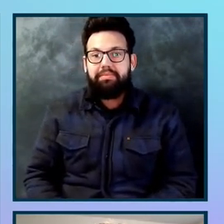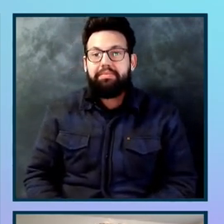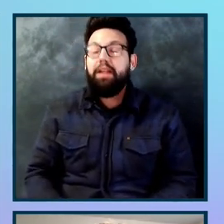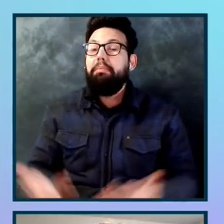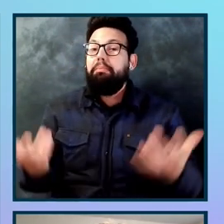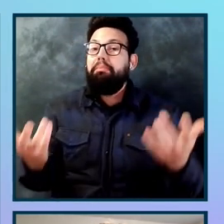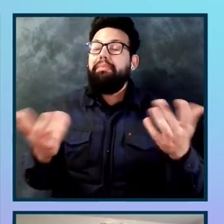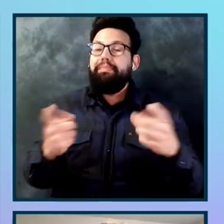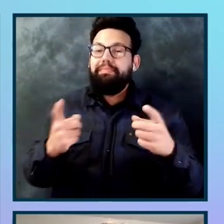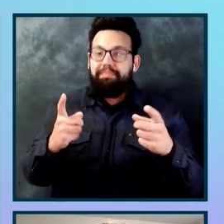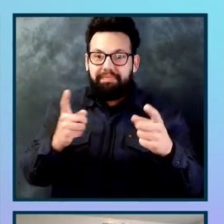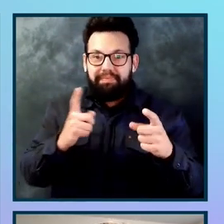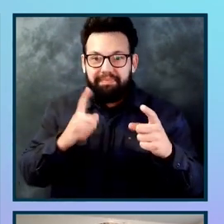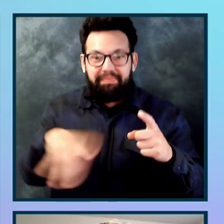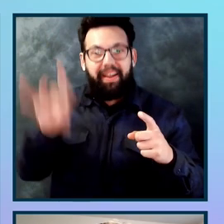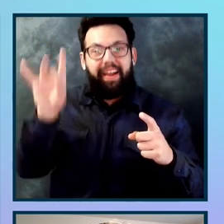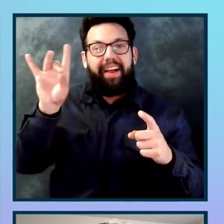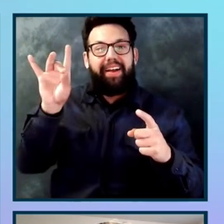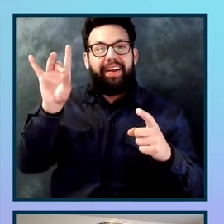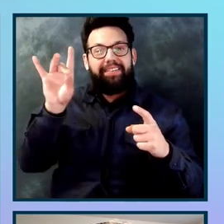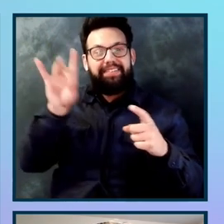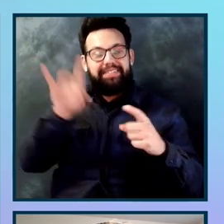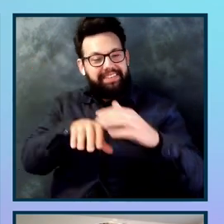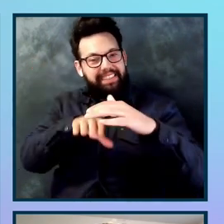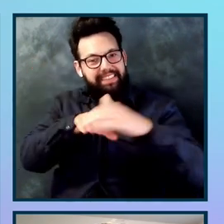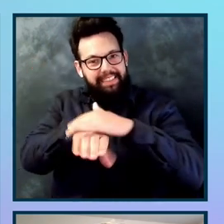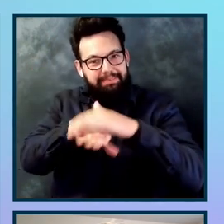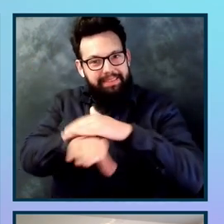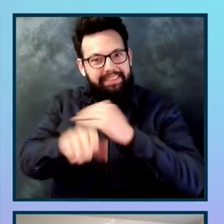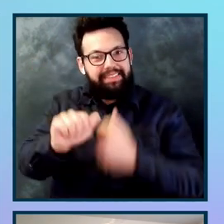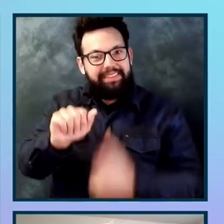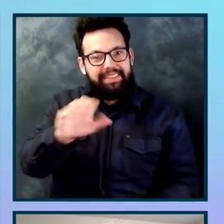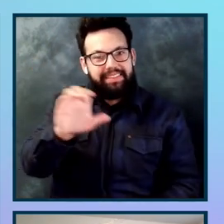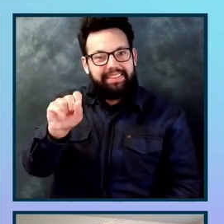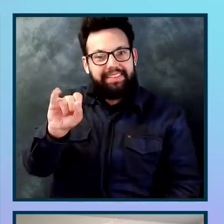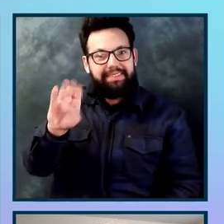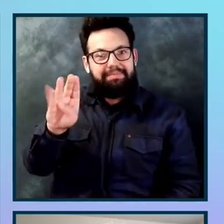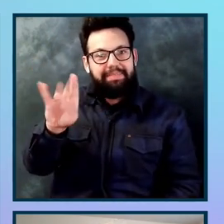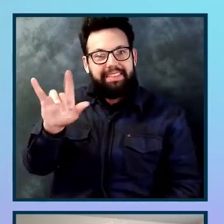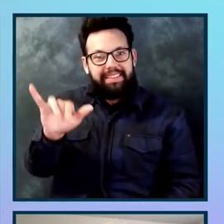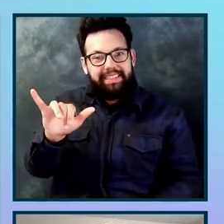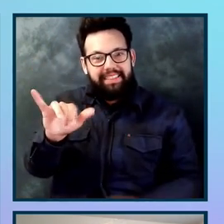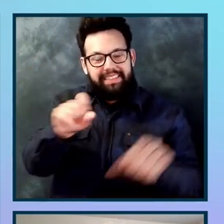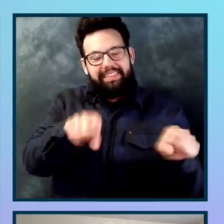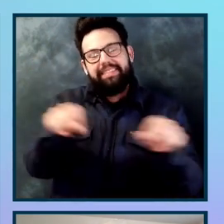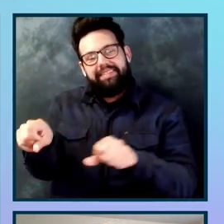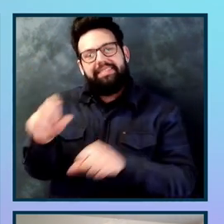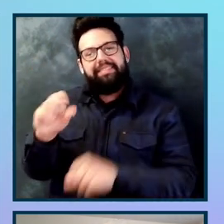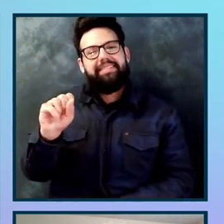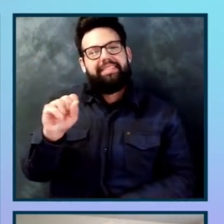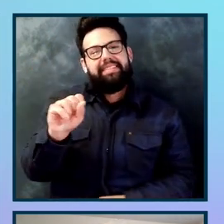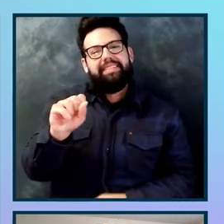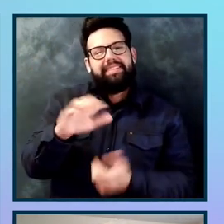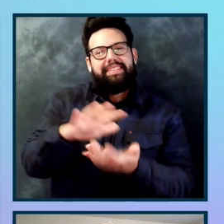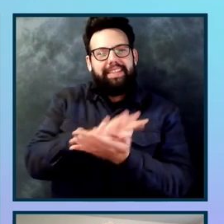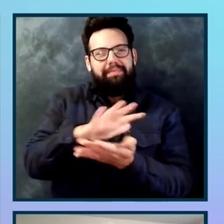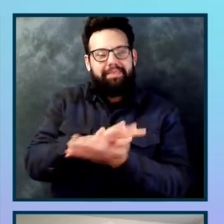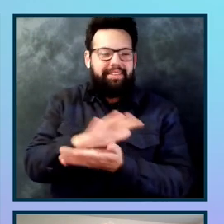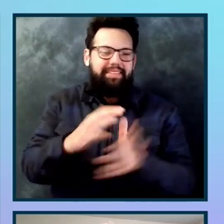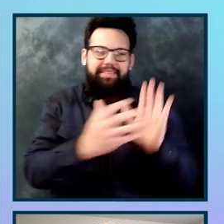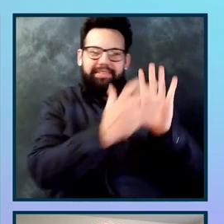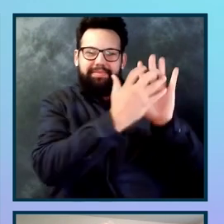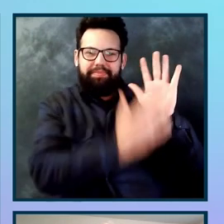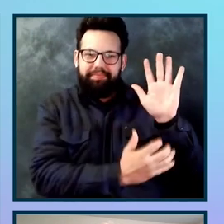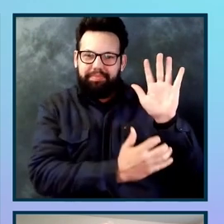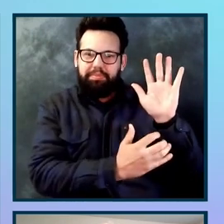statement. Accessibility statement. We have found it. Let's go there. Space list with 7 items. Accessibility statement link.